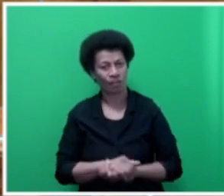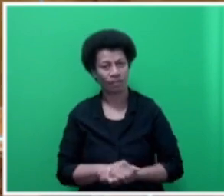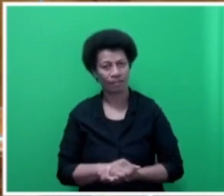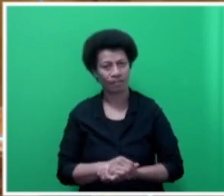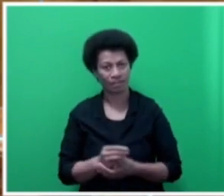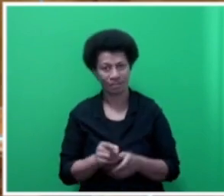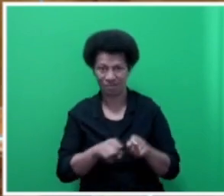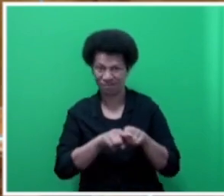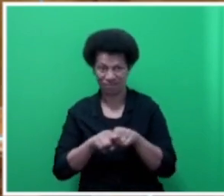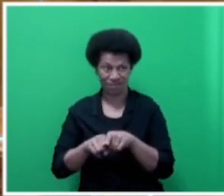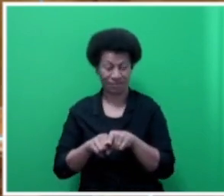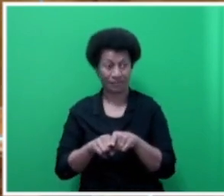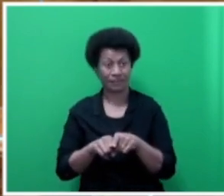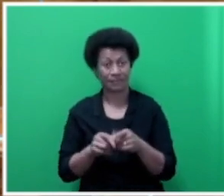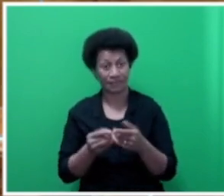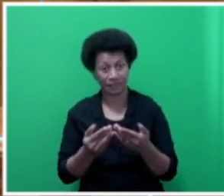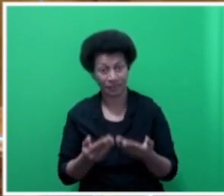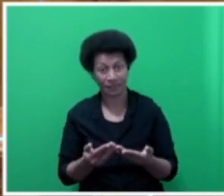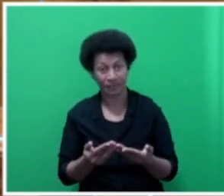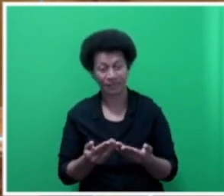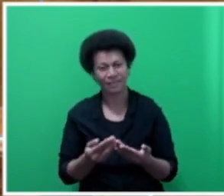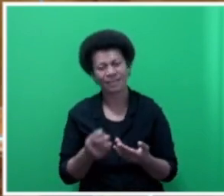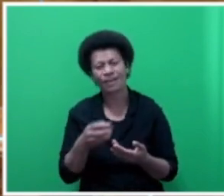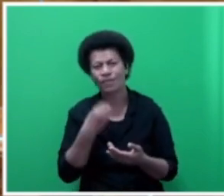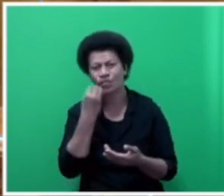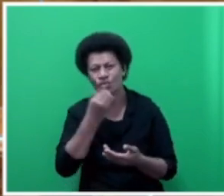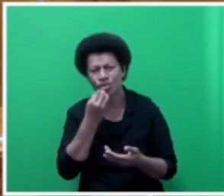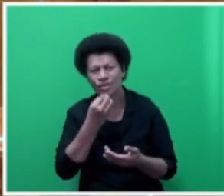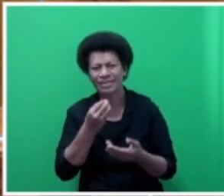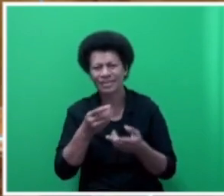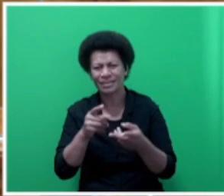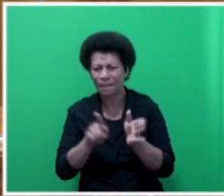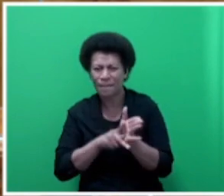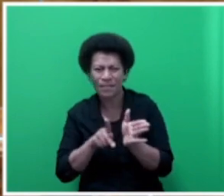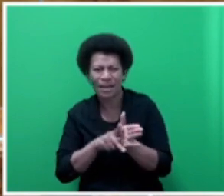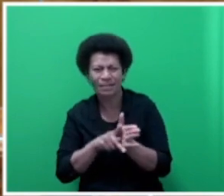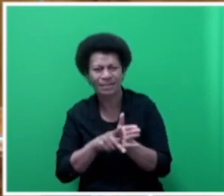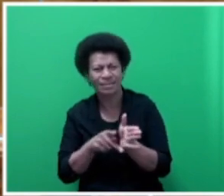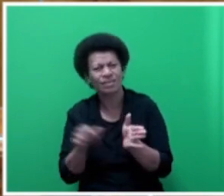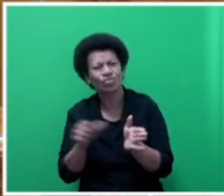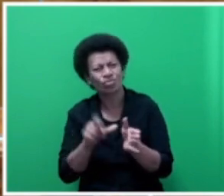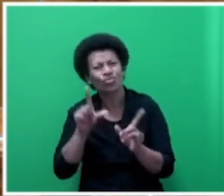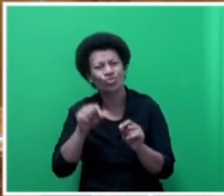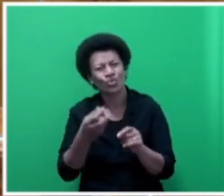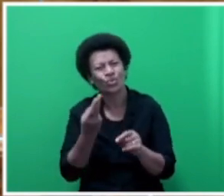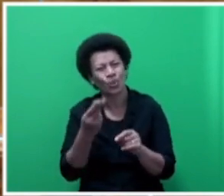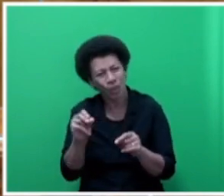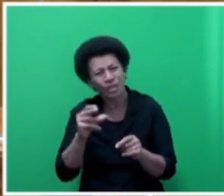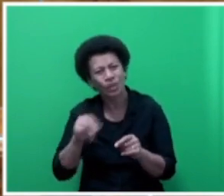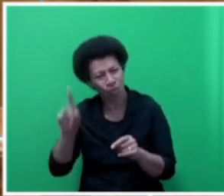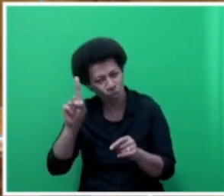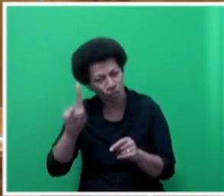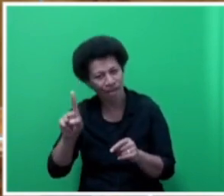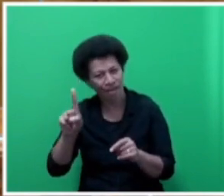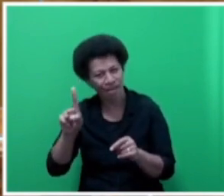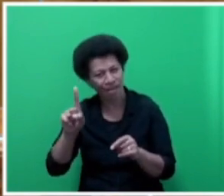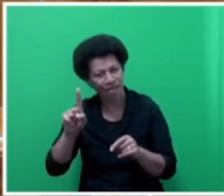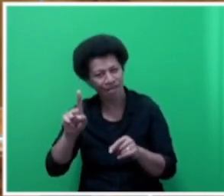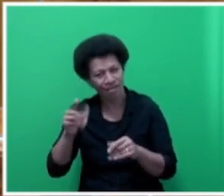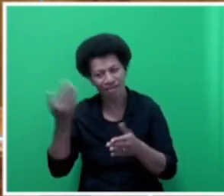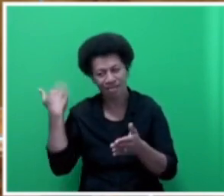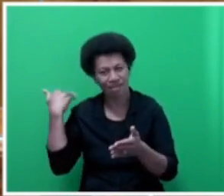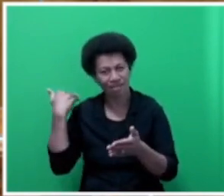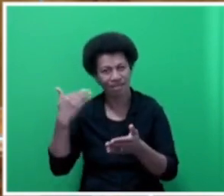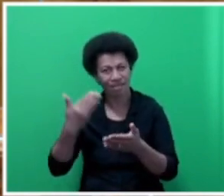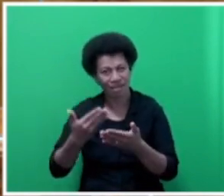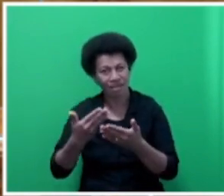This reduction in VAT on basic food items should have been done in 2021, when the budget was